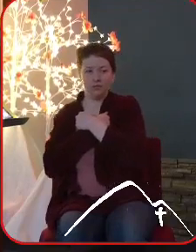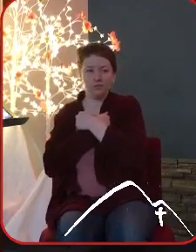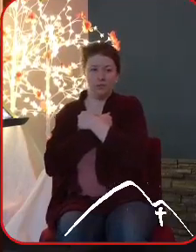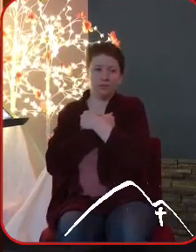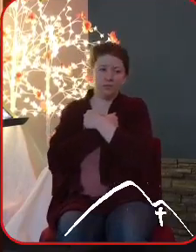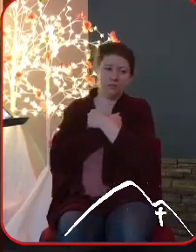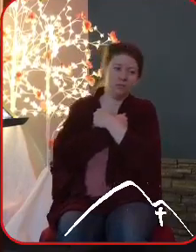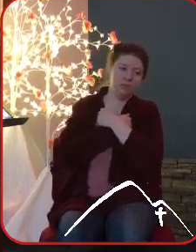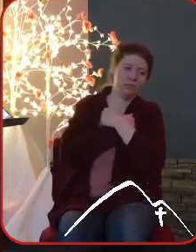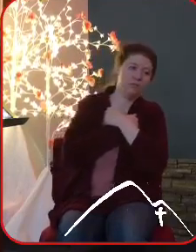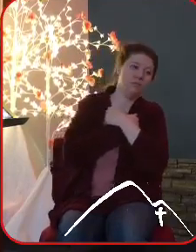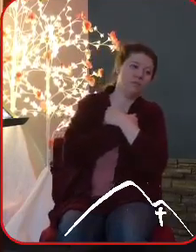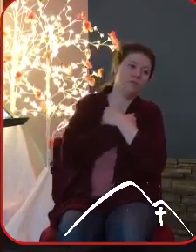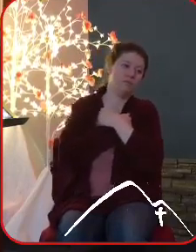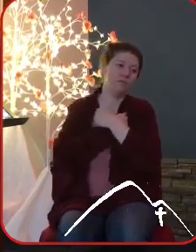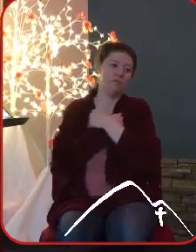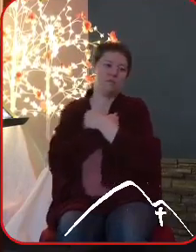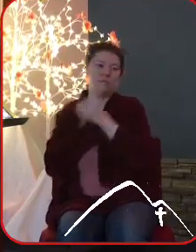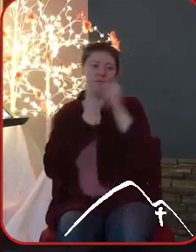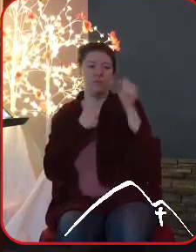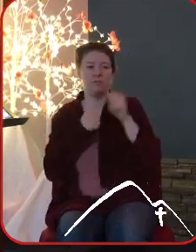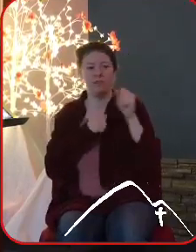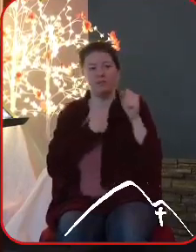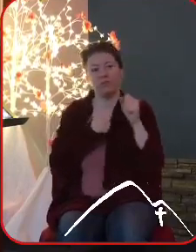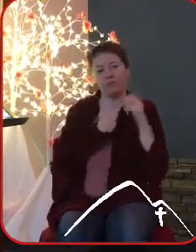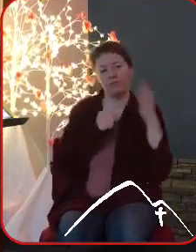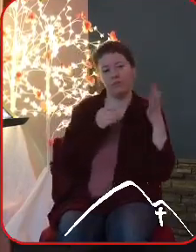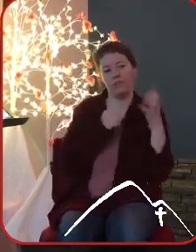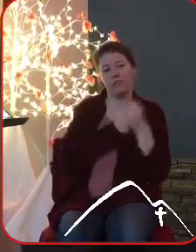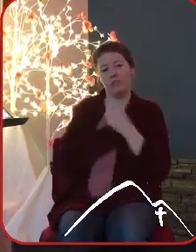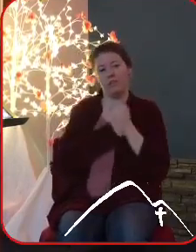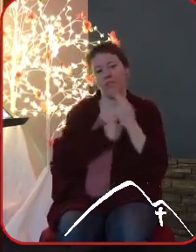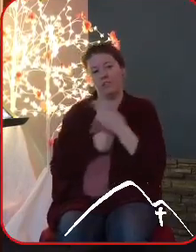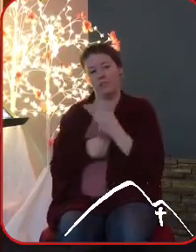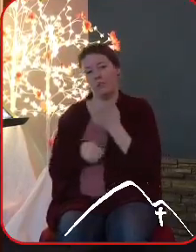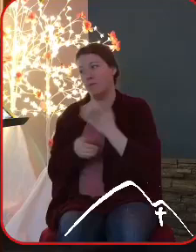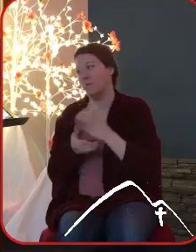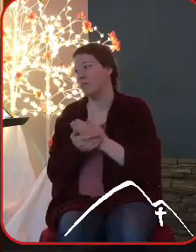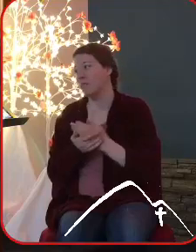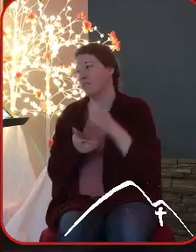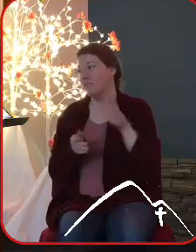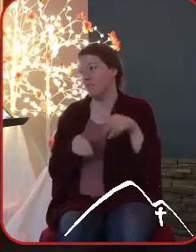realize how much he loves you. He was condemned on that cross